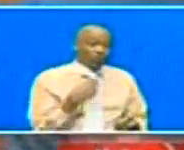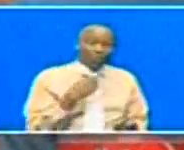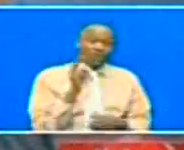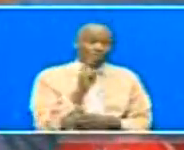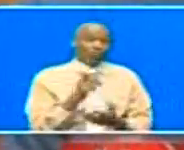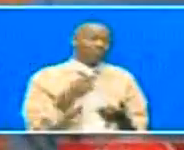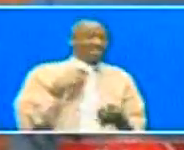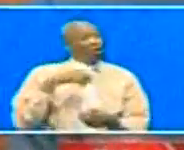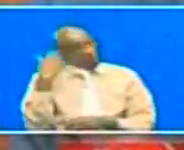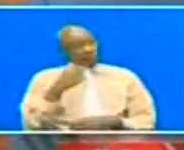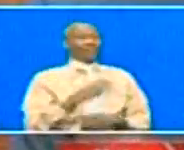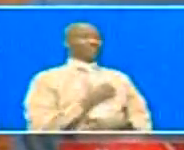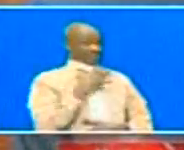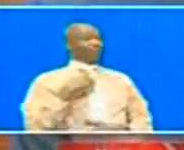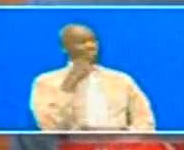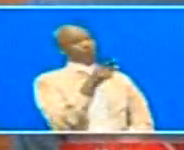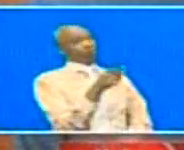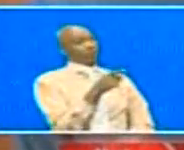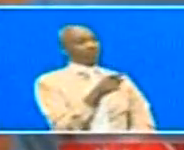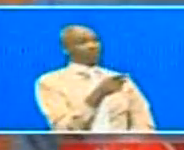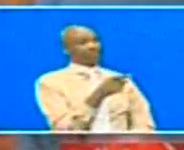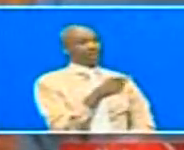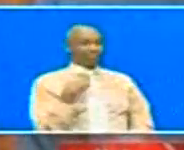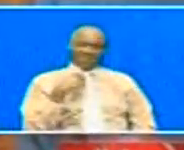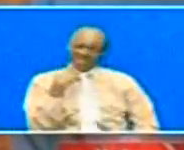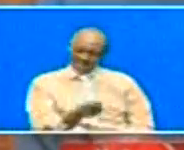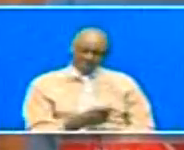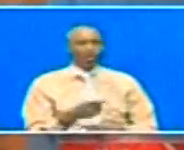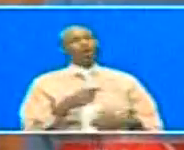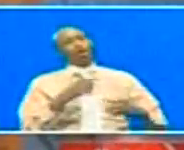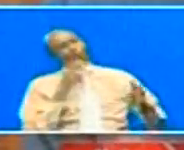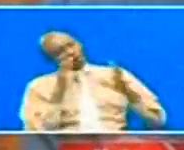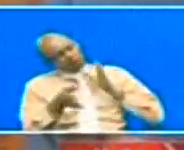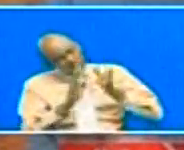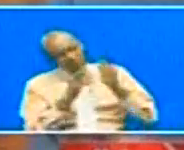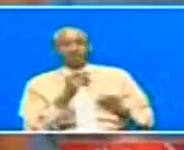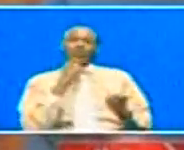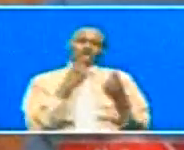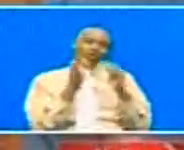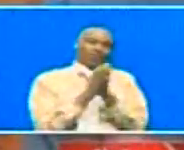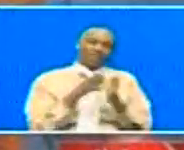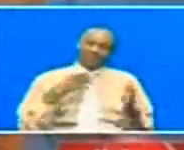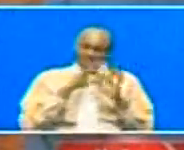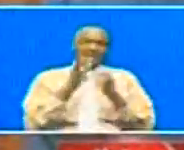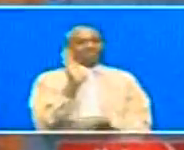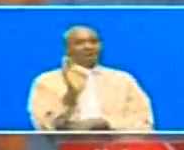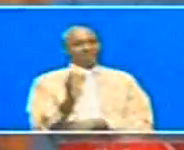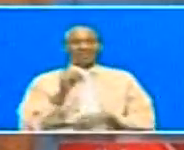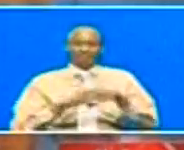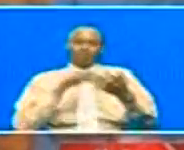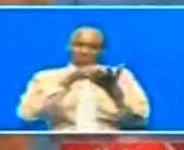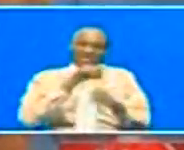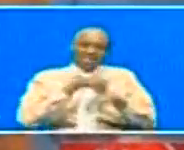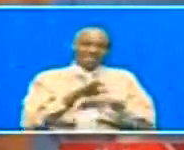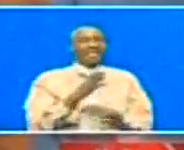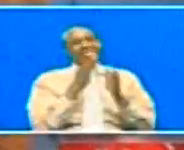I used to visit those people and give them an opportunity to communicate with their loved ones. And I think I did a pretty good job.